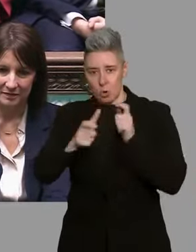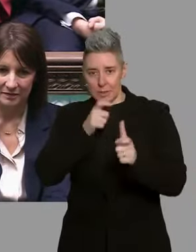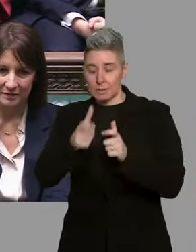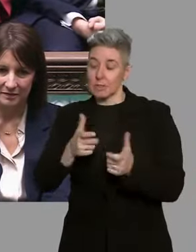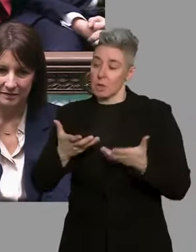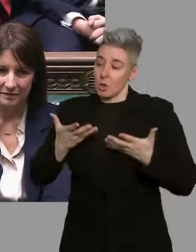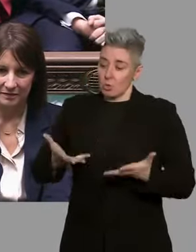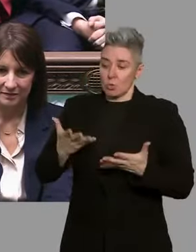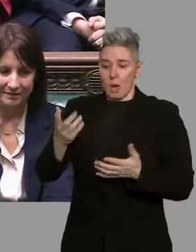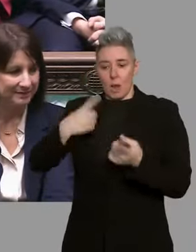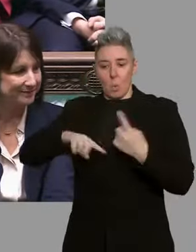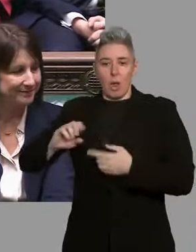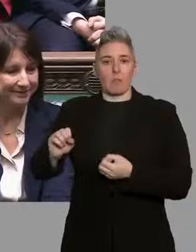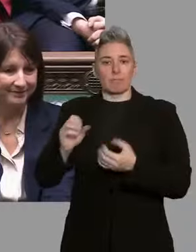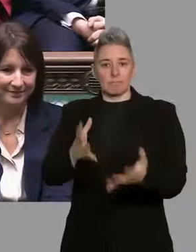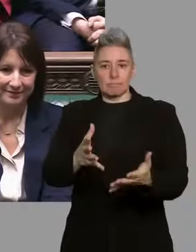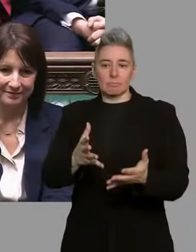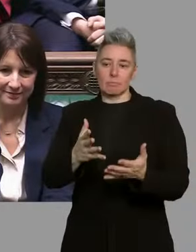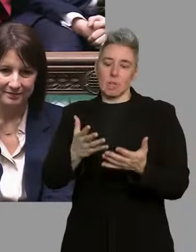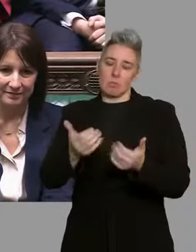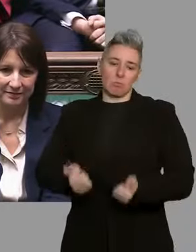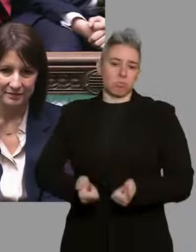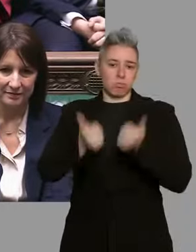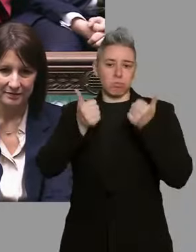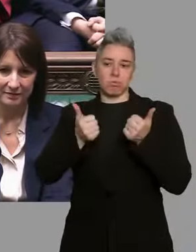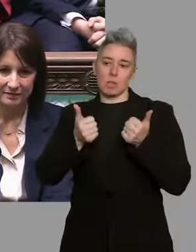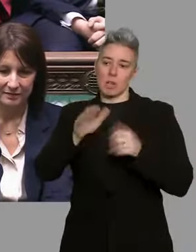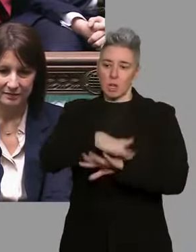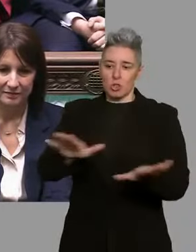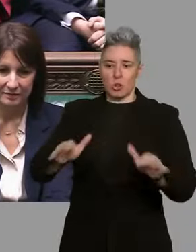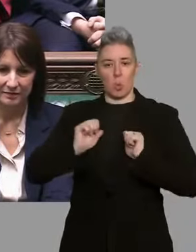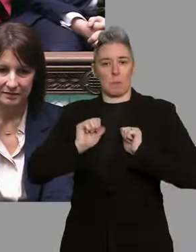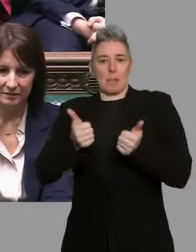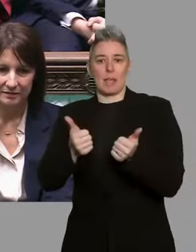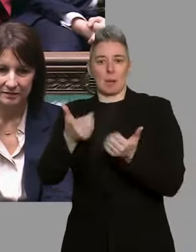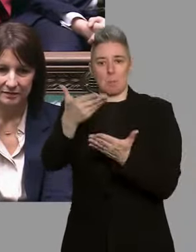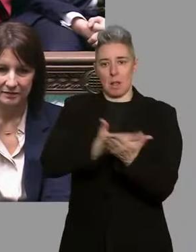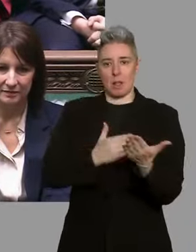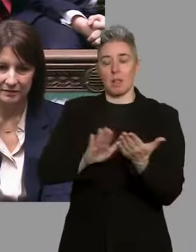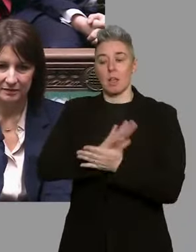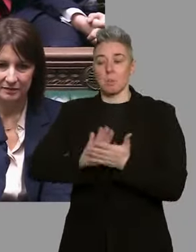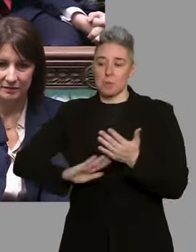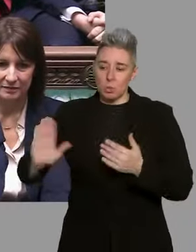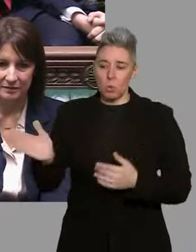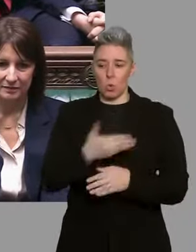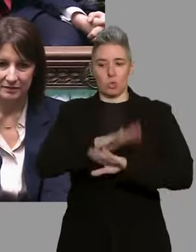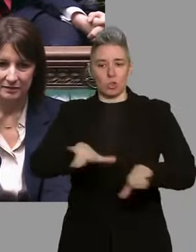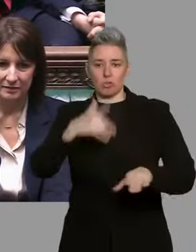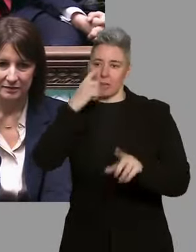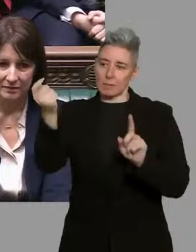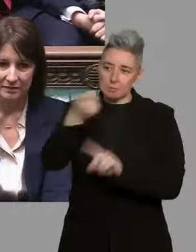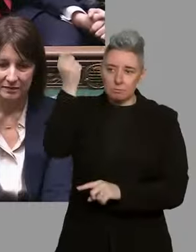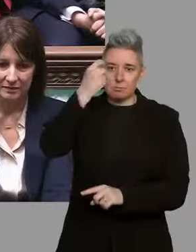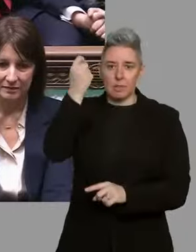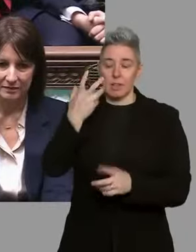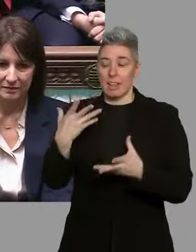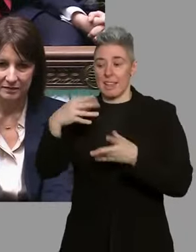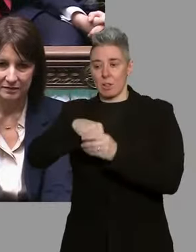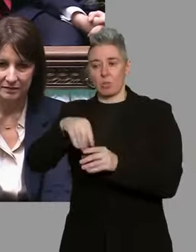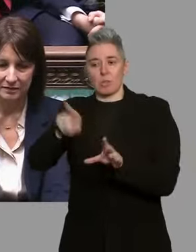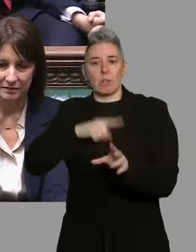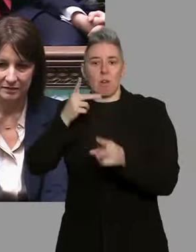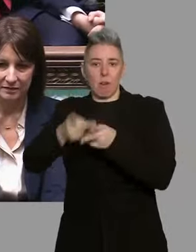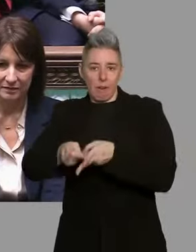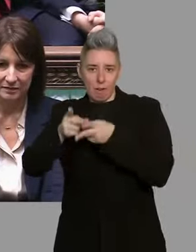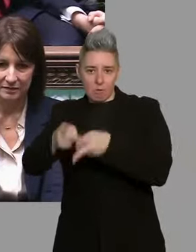Wellbeing Bill to enable all children to succeed, including young carers. That increased the pupil